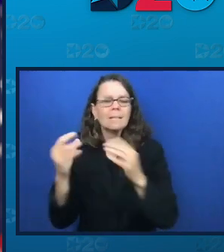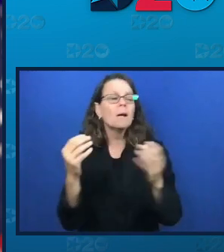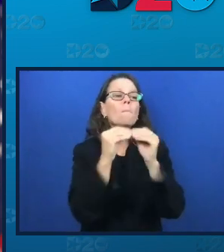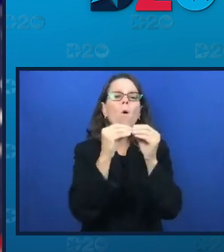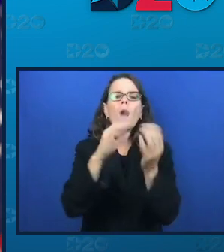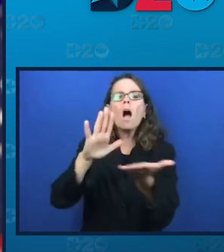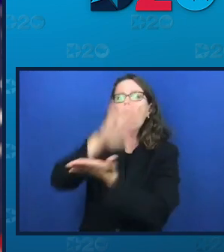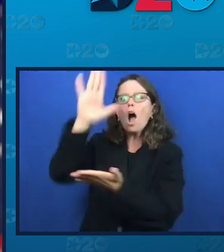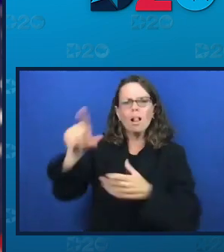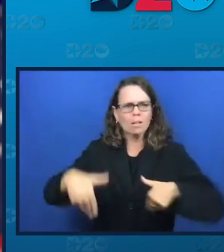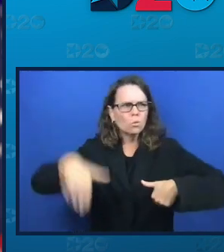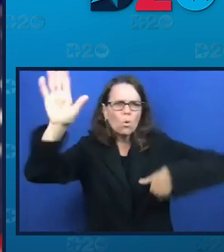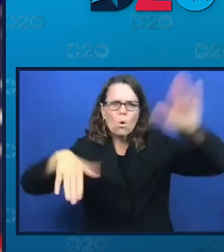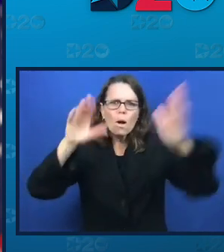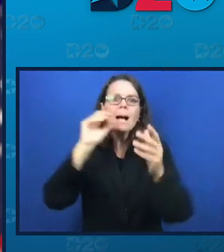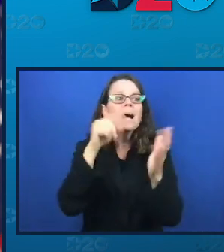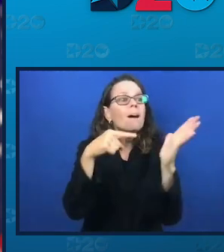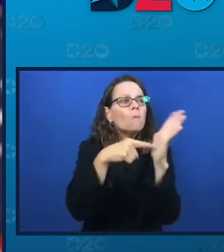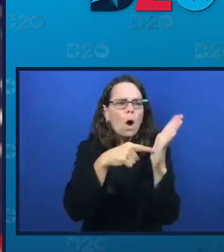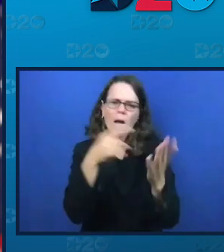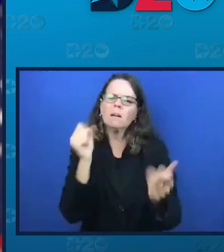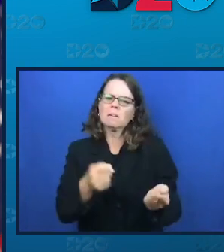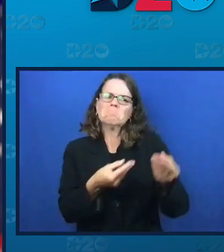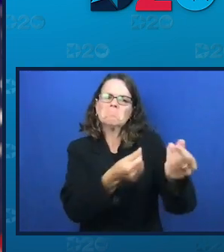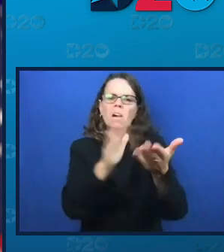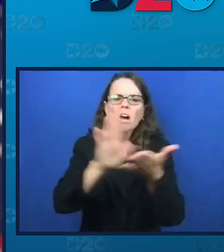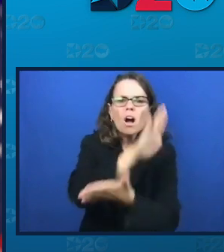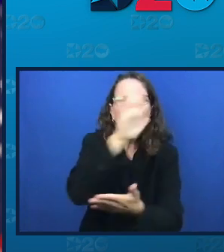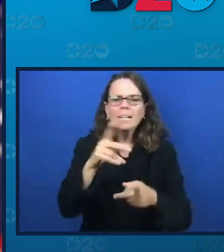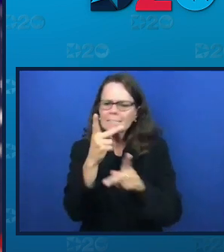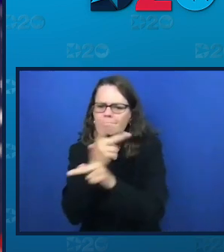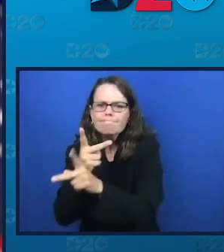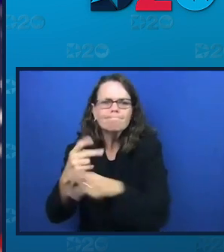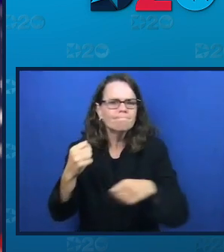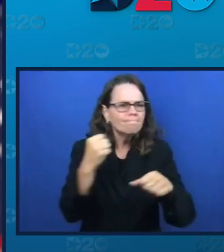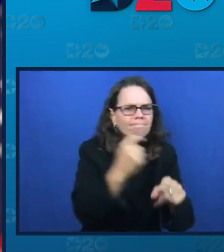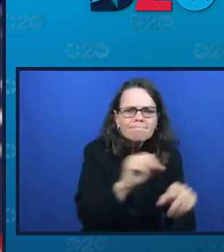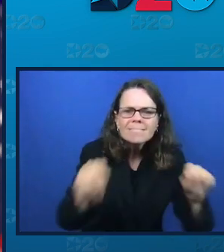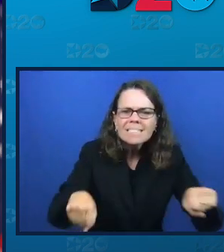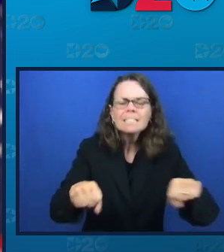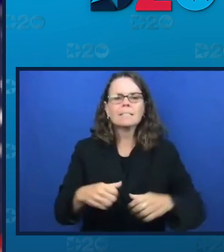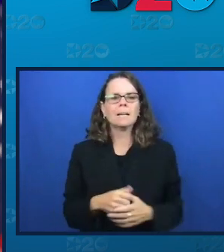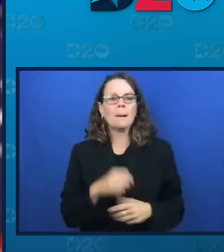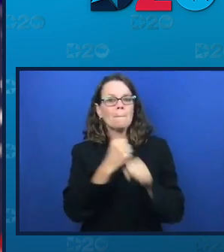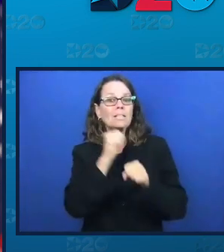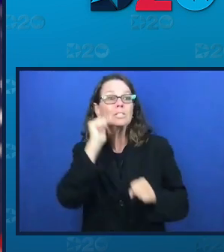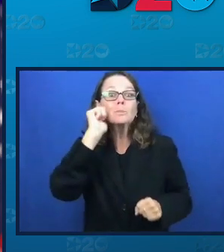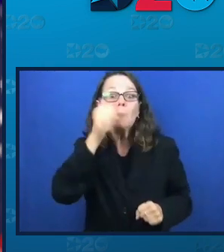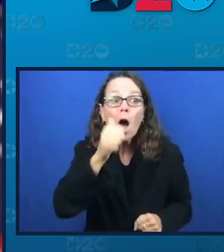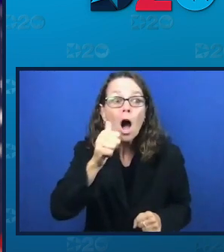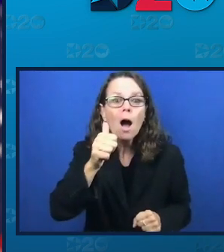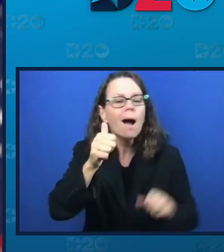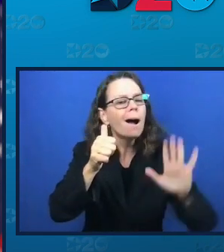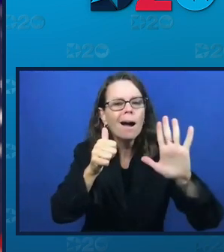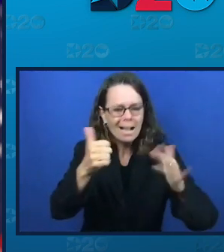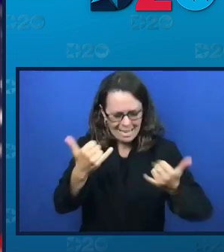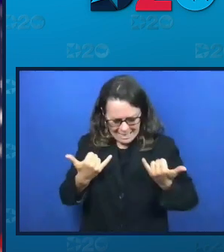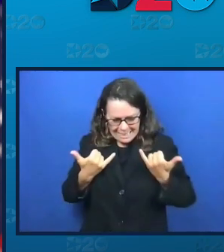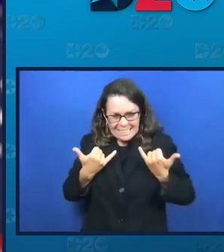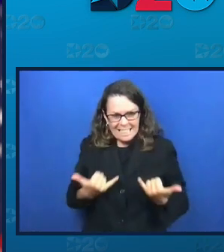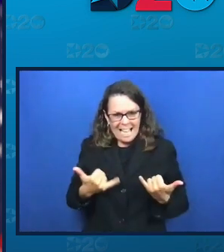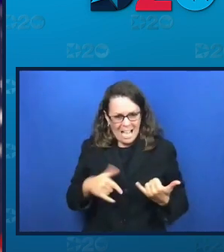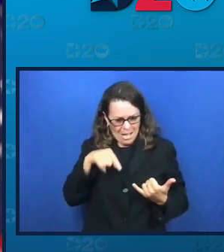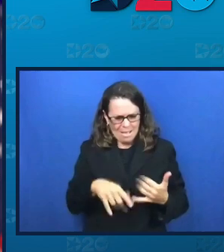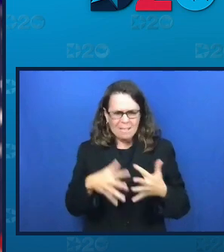that the products of tomorrow are made today by American workers. You know, growing up, I was taught to believe